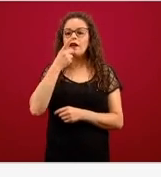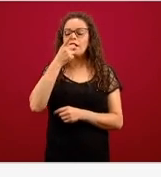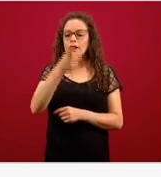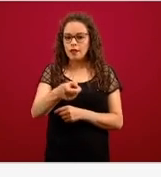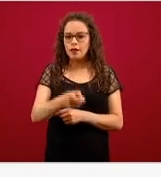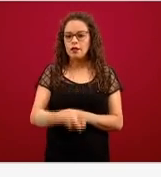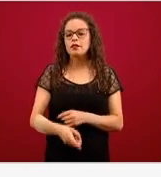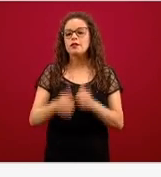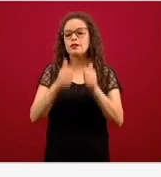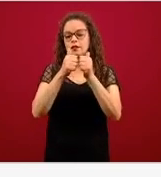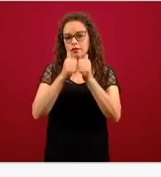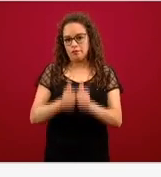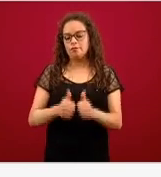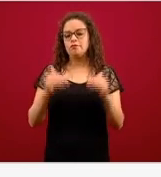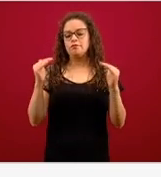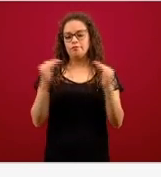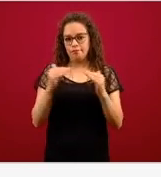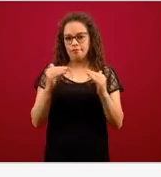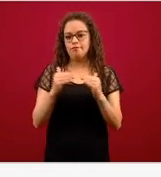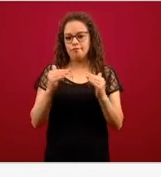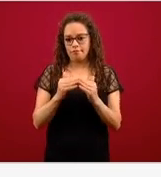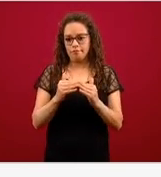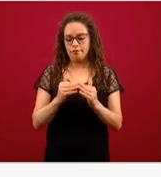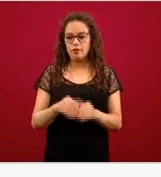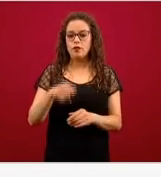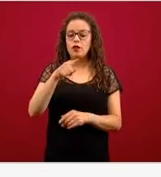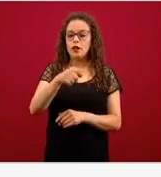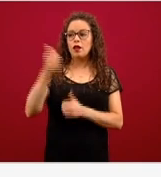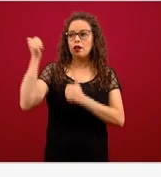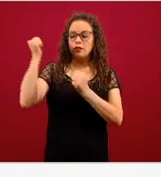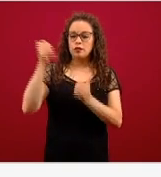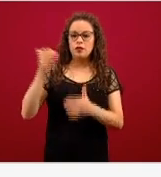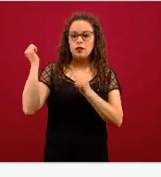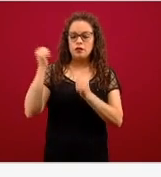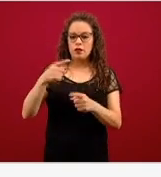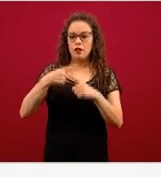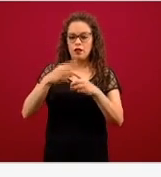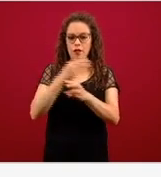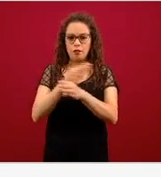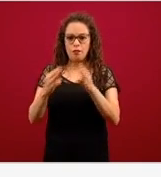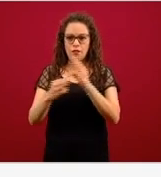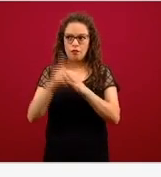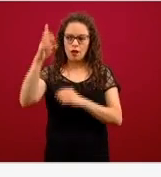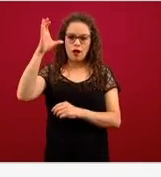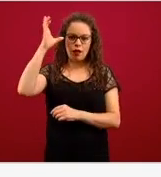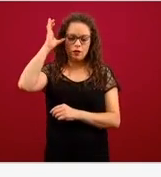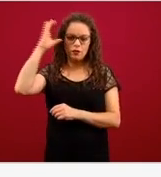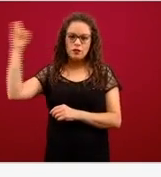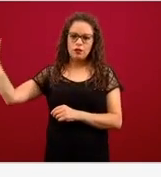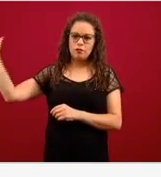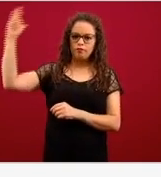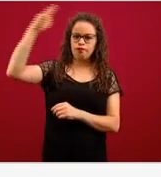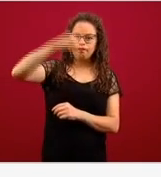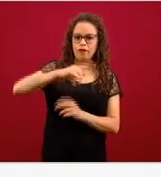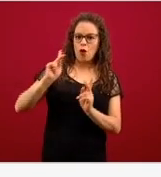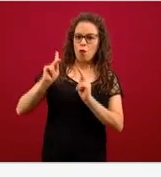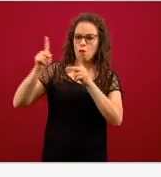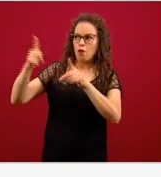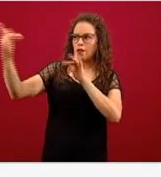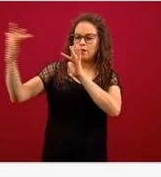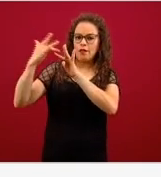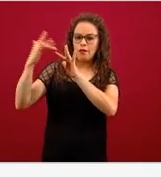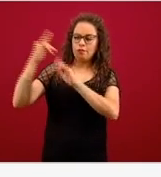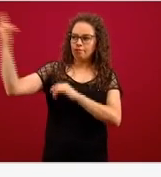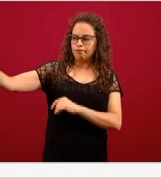And these releases and these visual recommendations and videos have been very